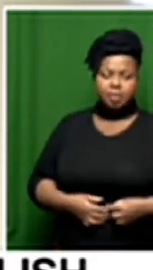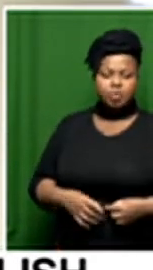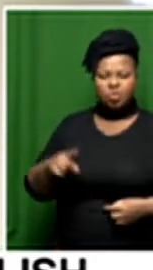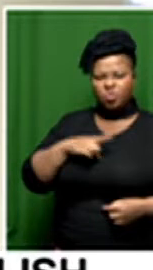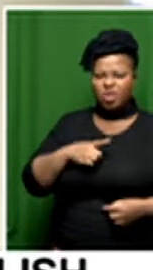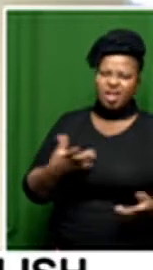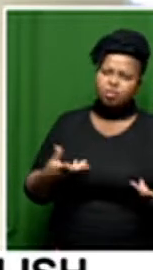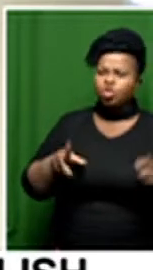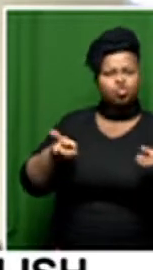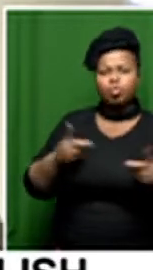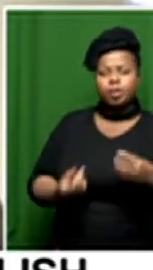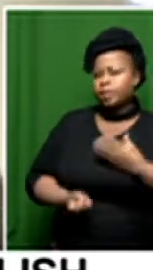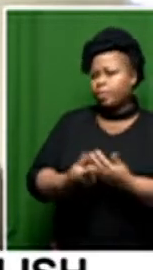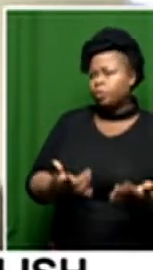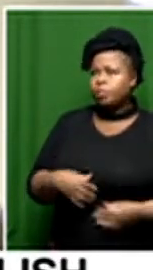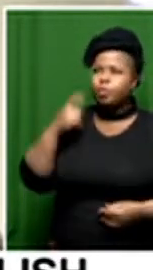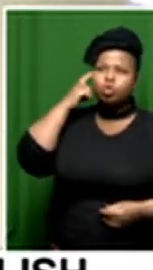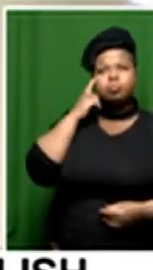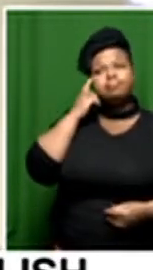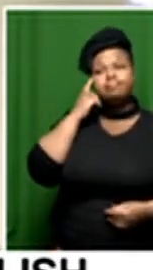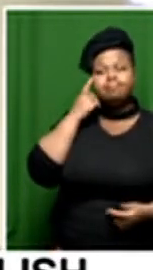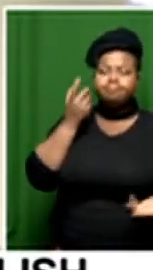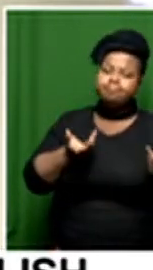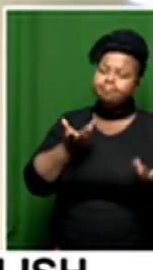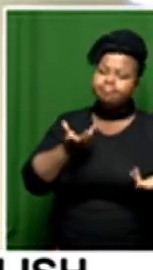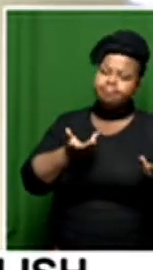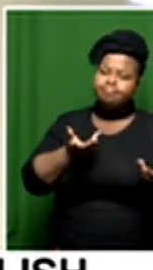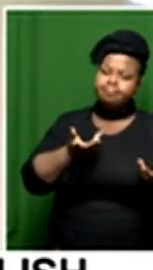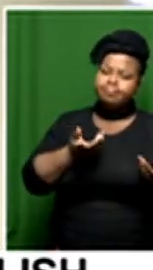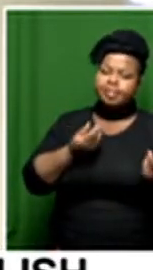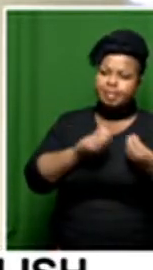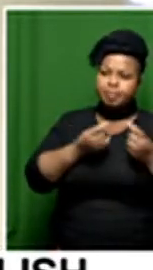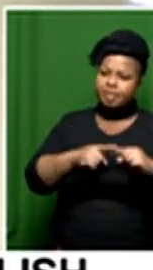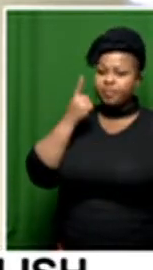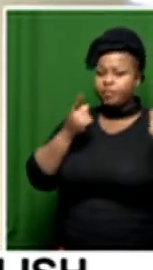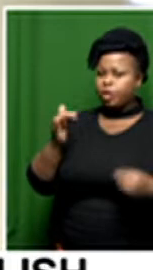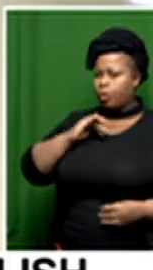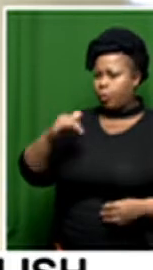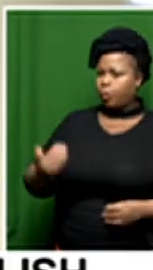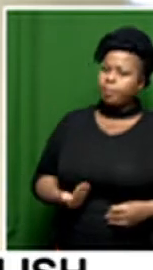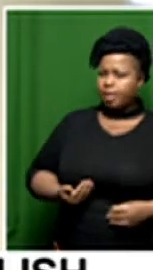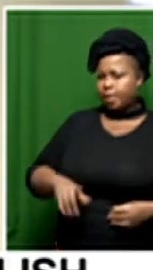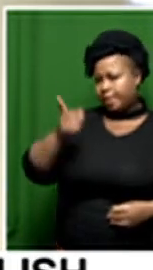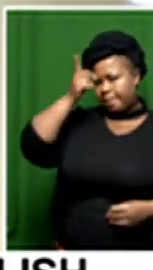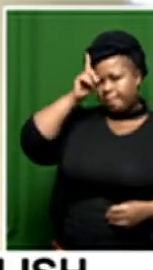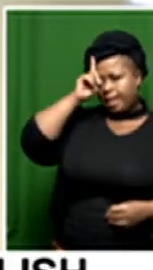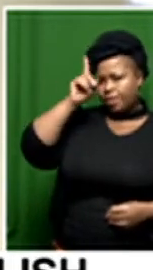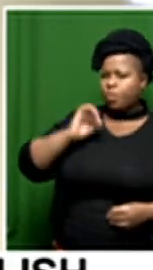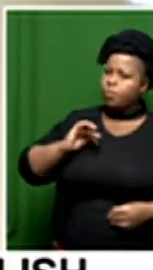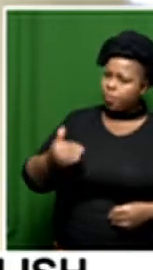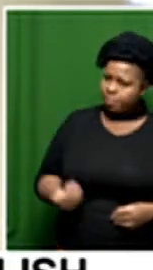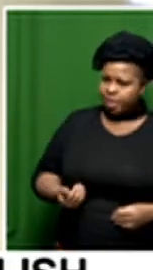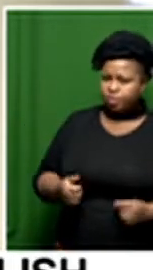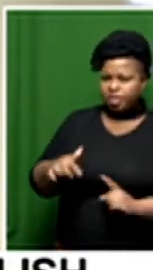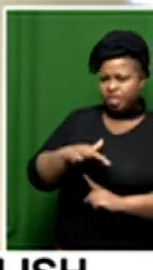because I guess that's like the norm. So I just thought like, okay, cool. Like, why not draw just like a woman of color in